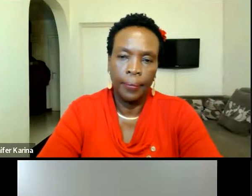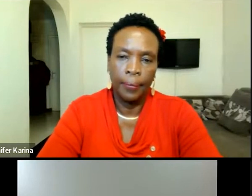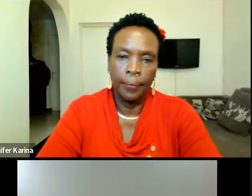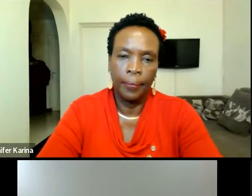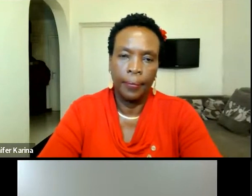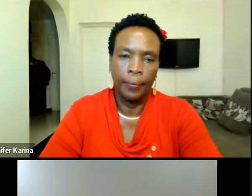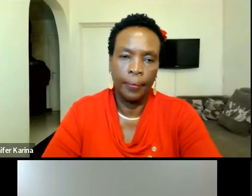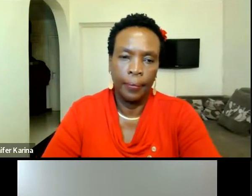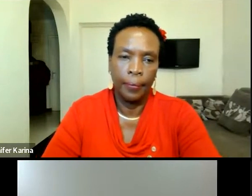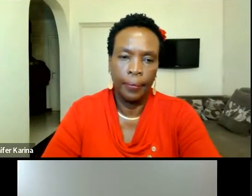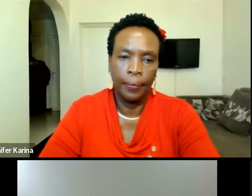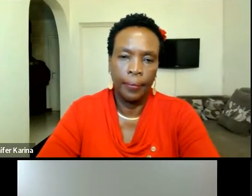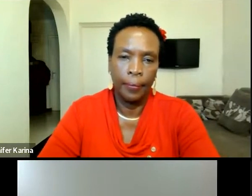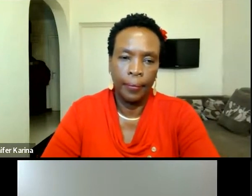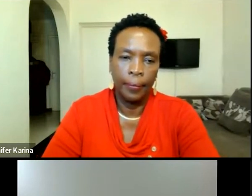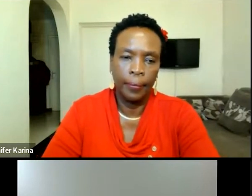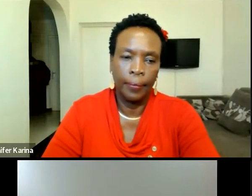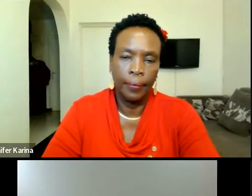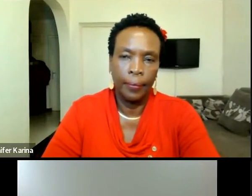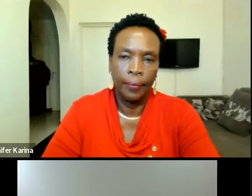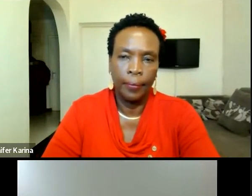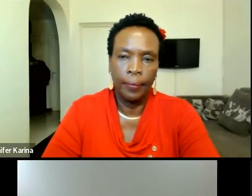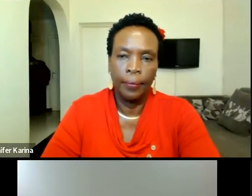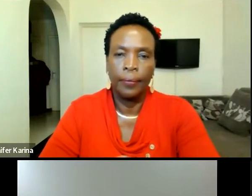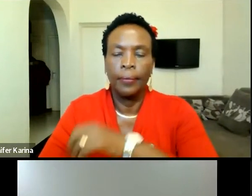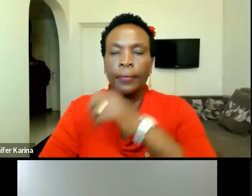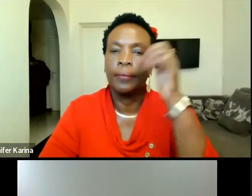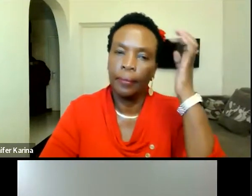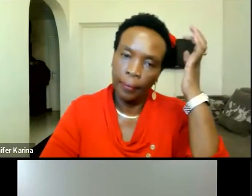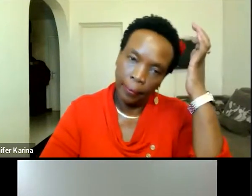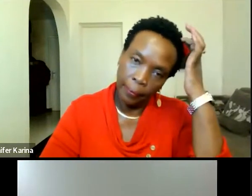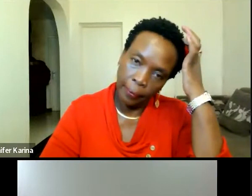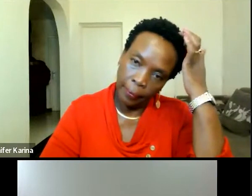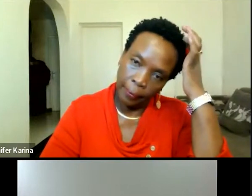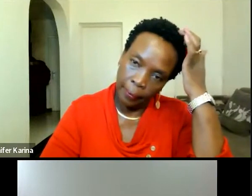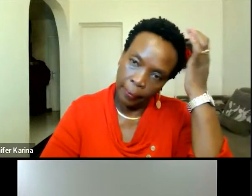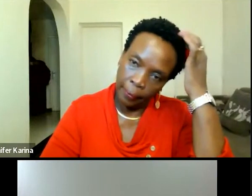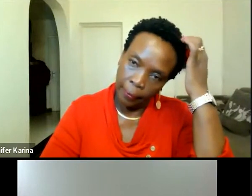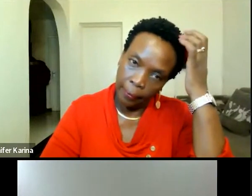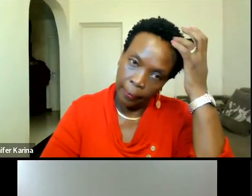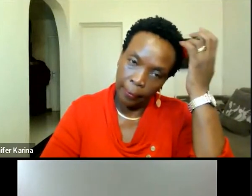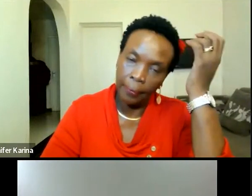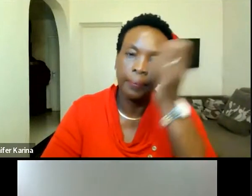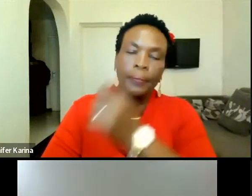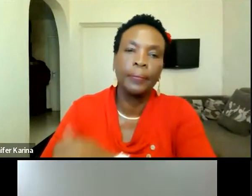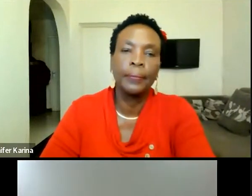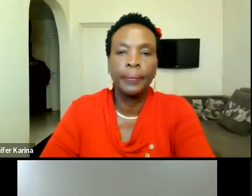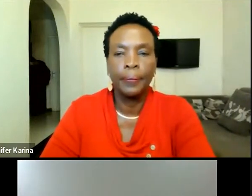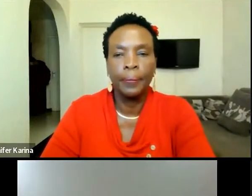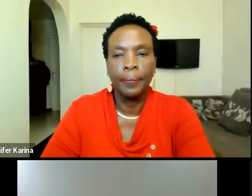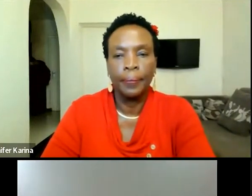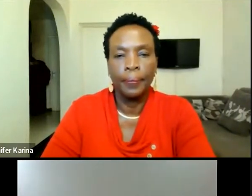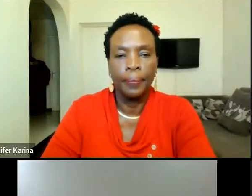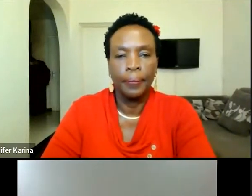those promotions even when we are in the childbearing ages. These promotions are